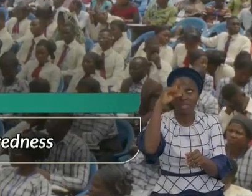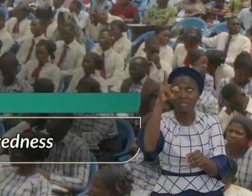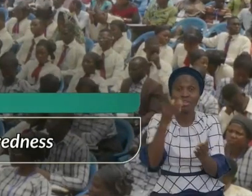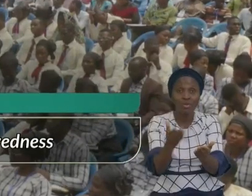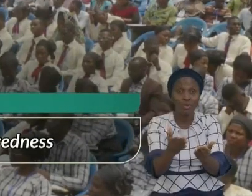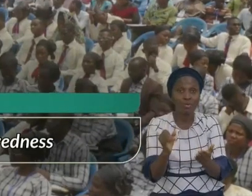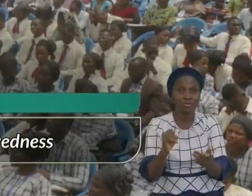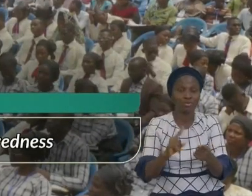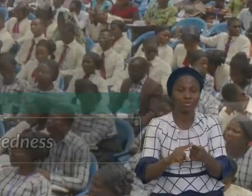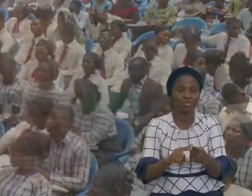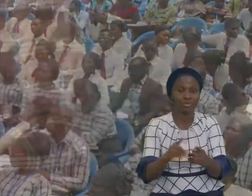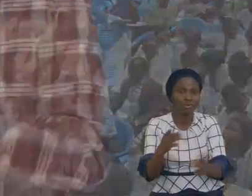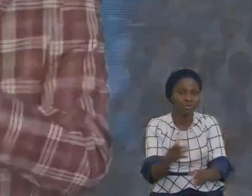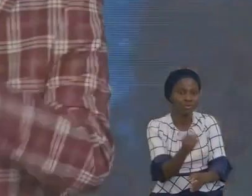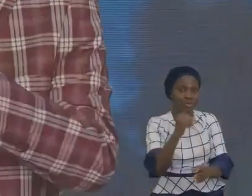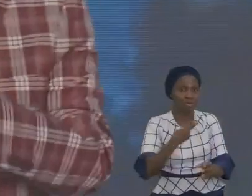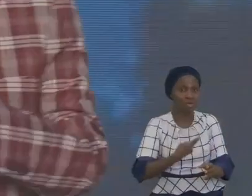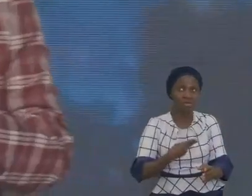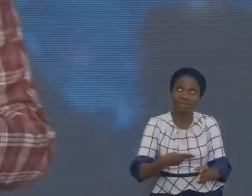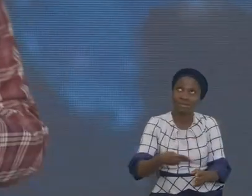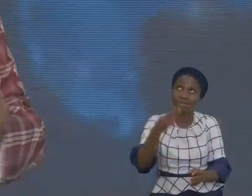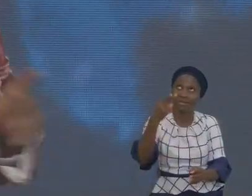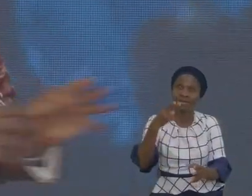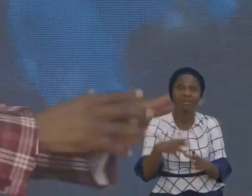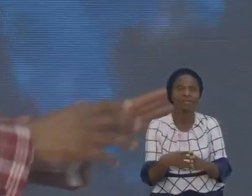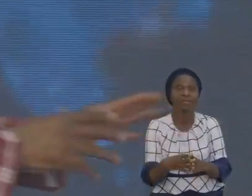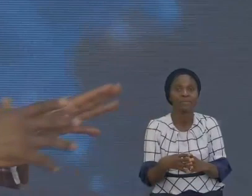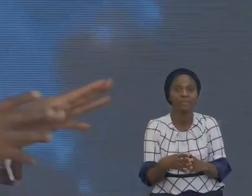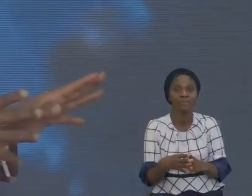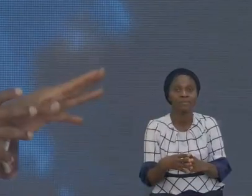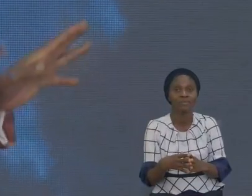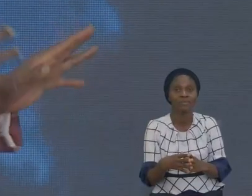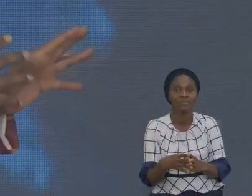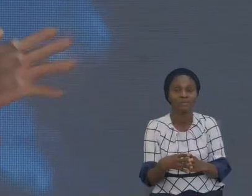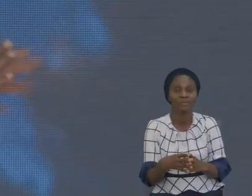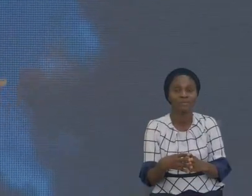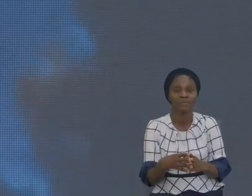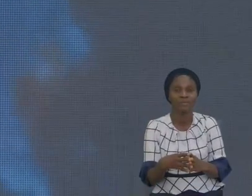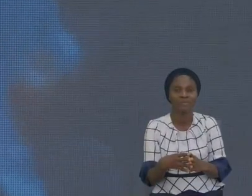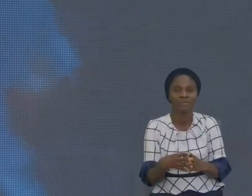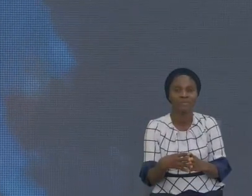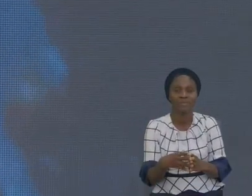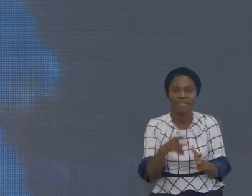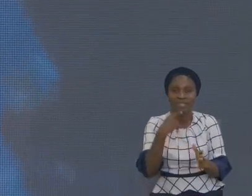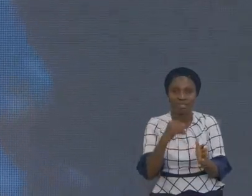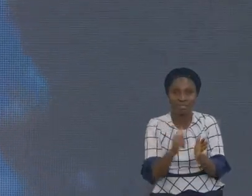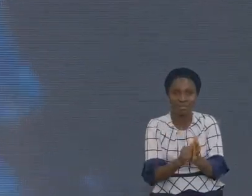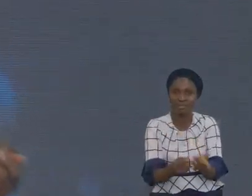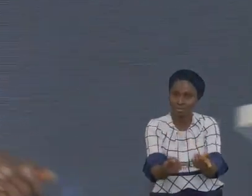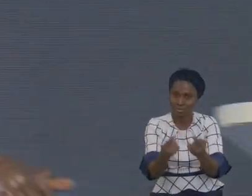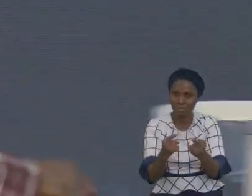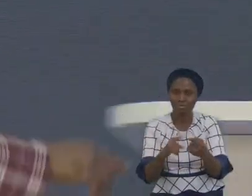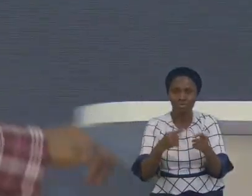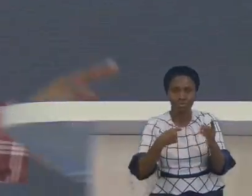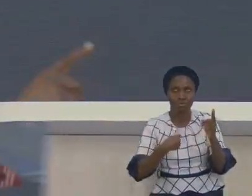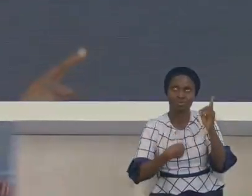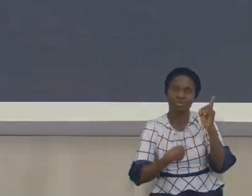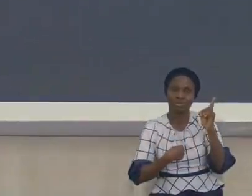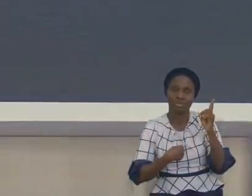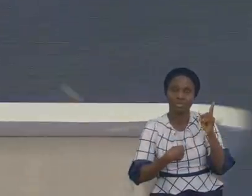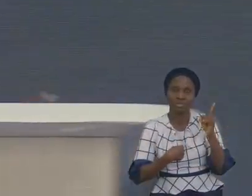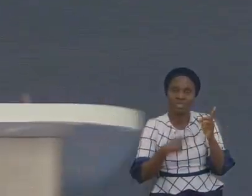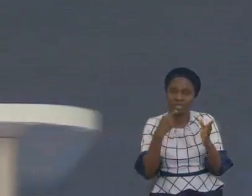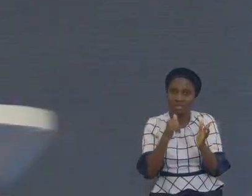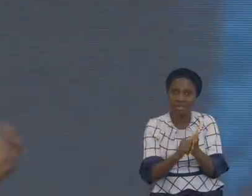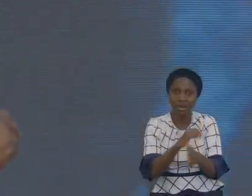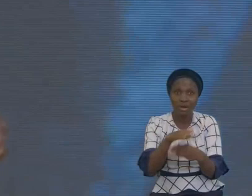he said. Come unto me, all ye that labor and are heavy laden.